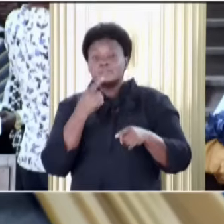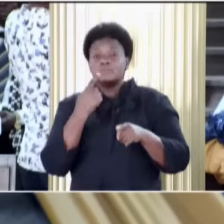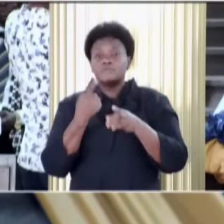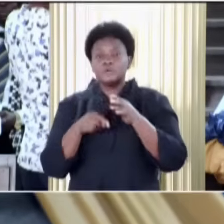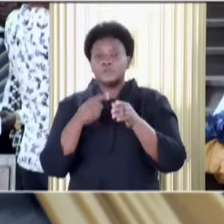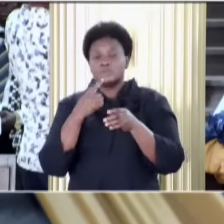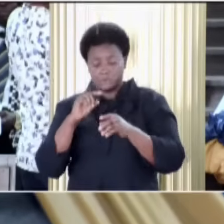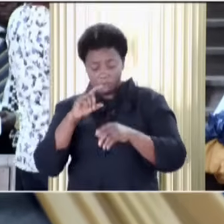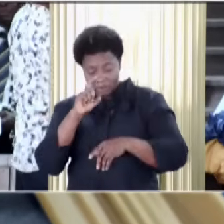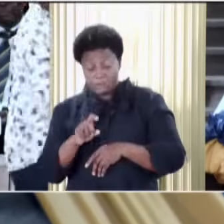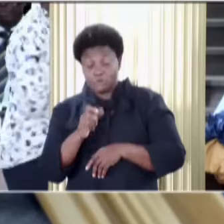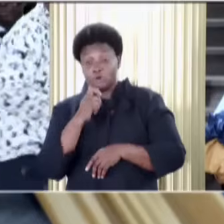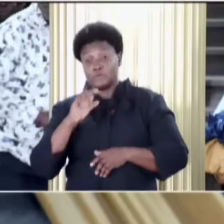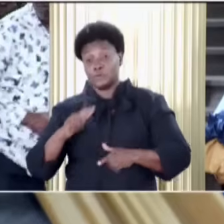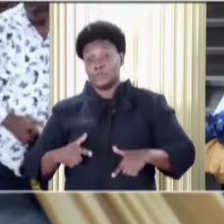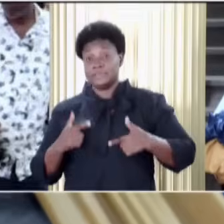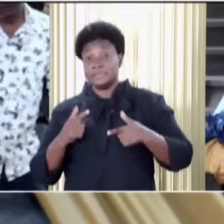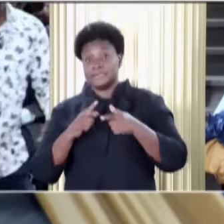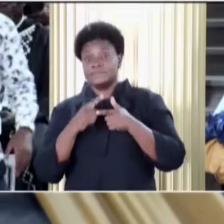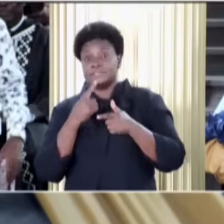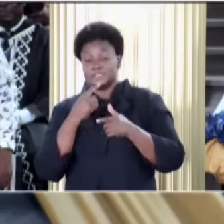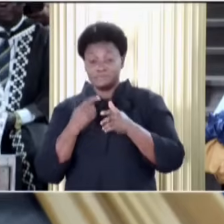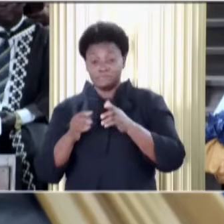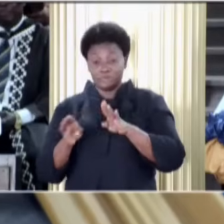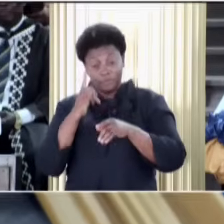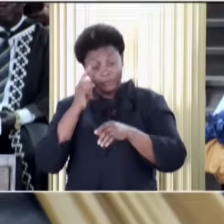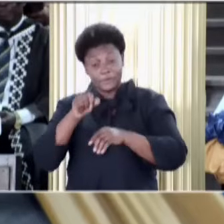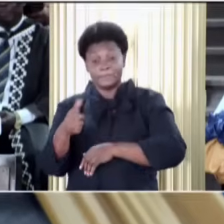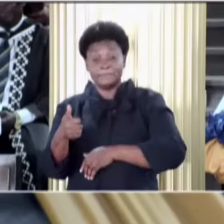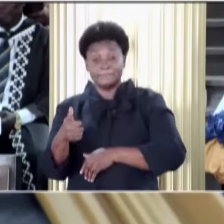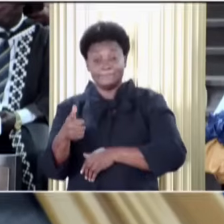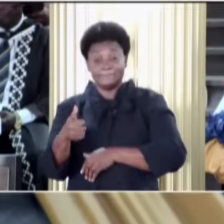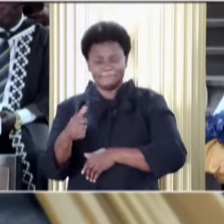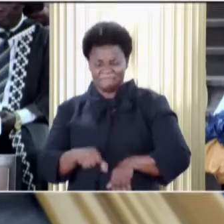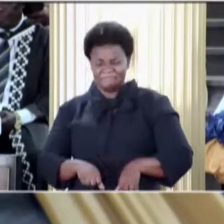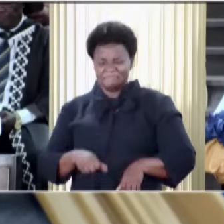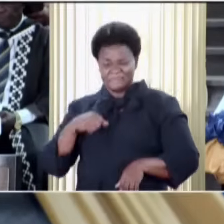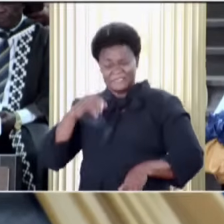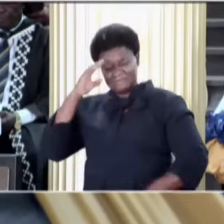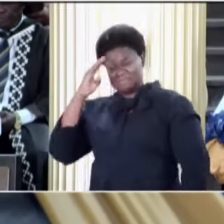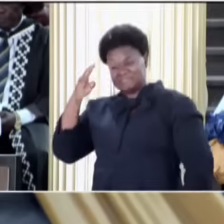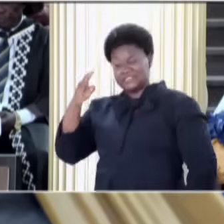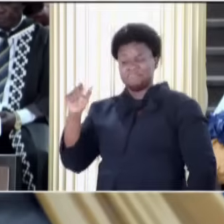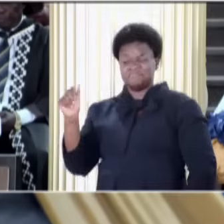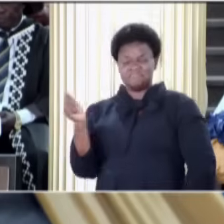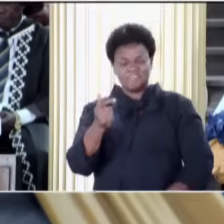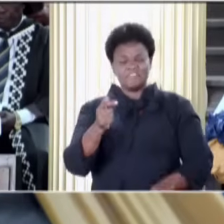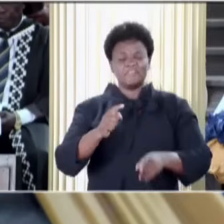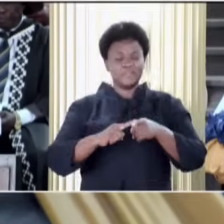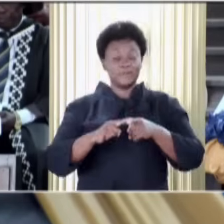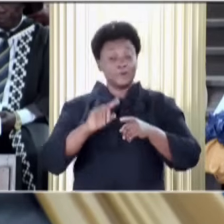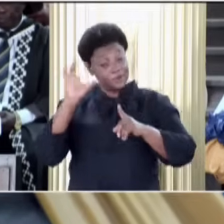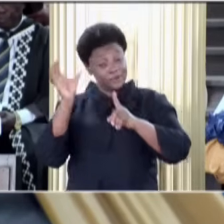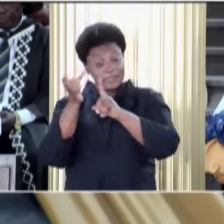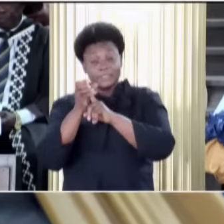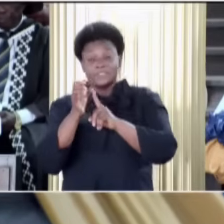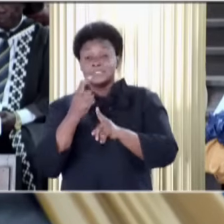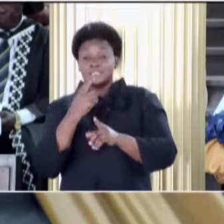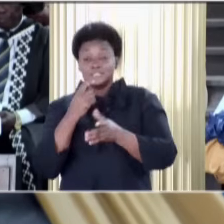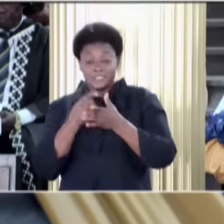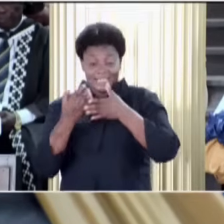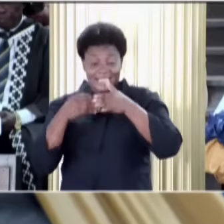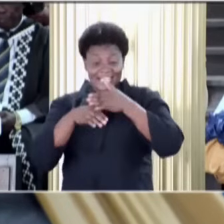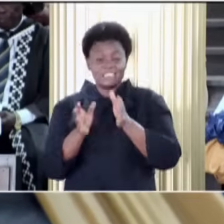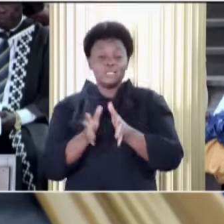your lives and the beginning of another, and we proudly salute your achievements. As you step into the